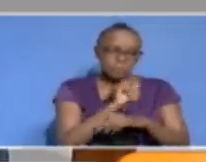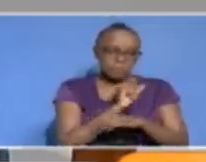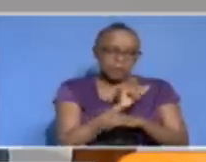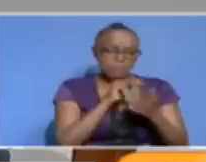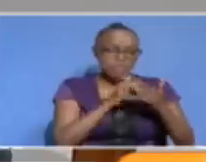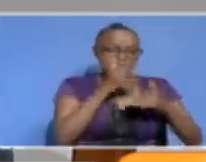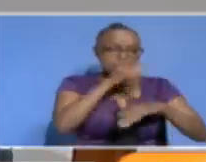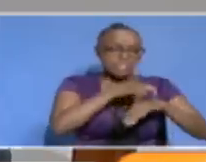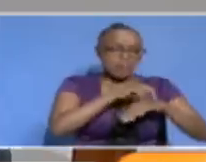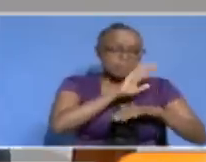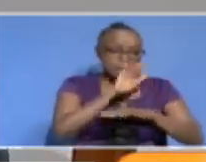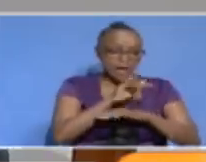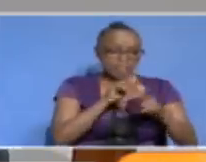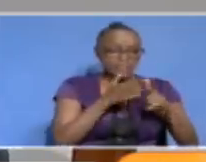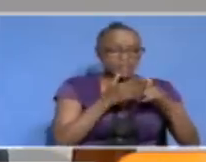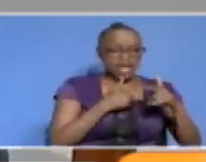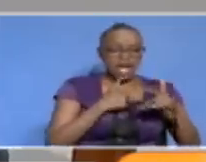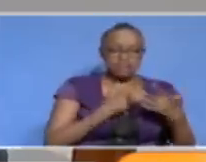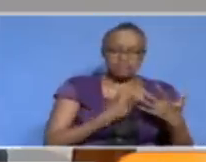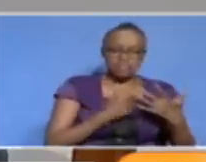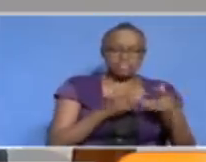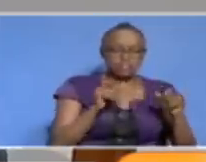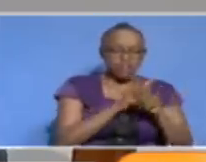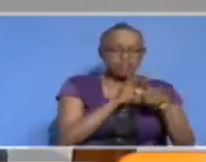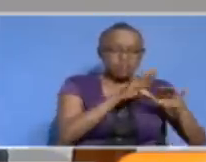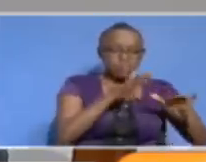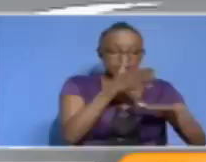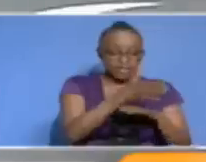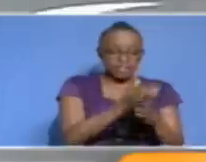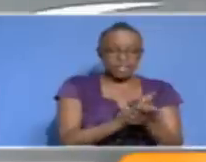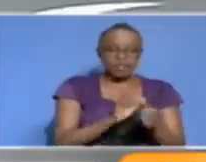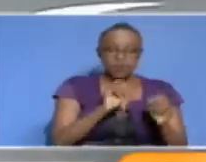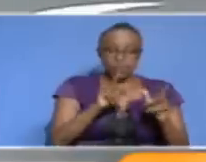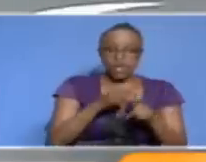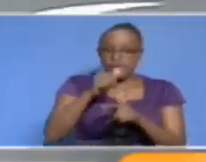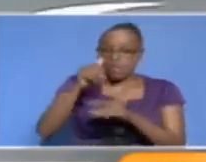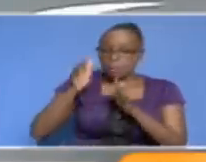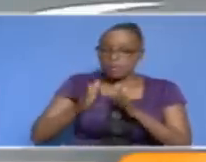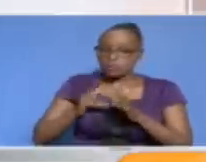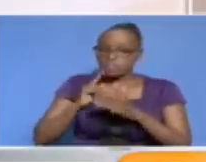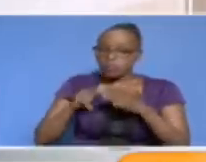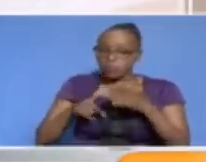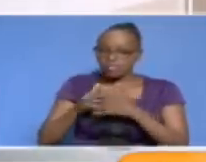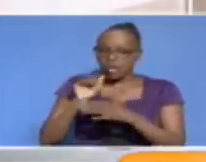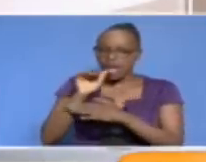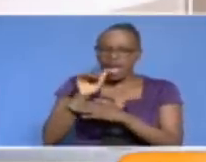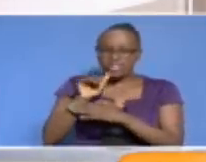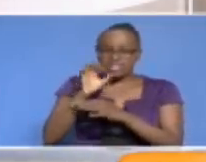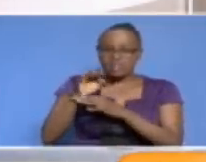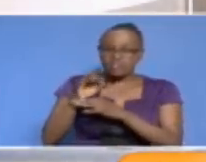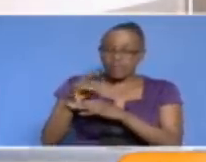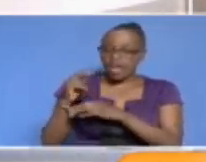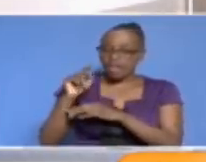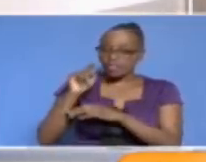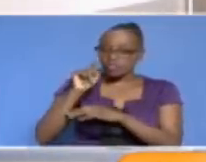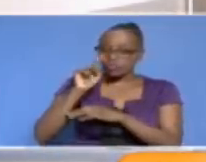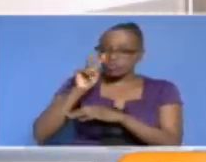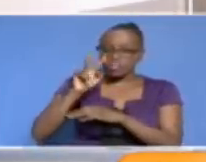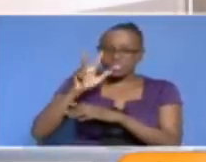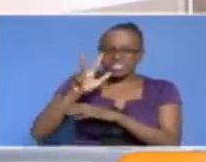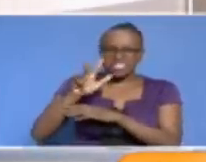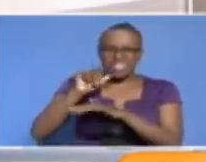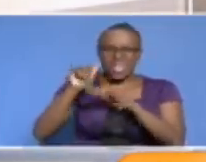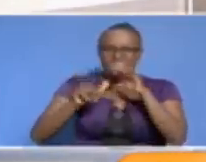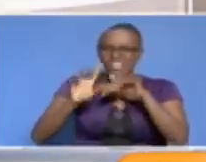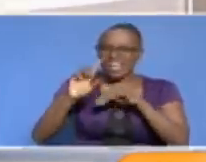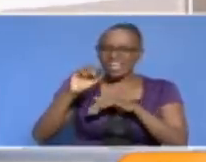maybe next time when I come back here, we'll have a full market there. Yeah. Yes. Paul, ask him if Kangemi is under Nairobi or Kiambu